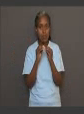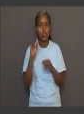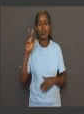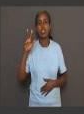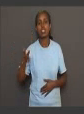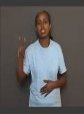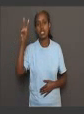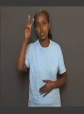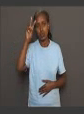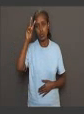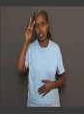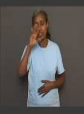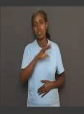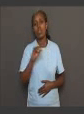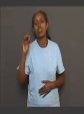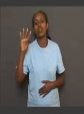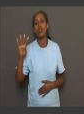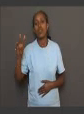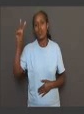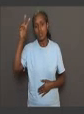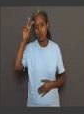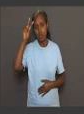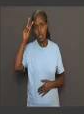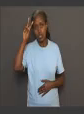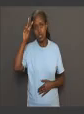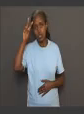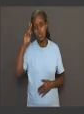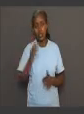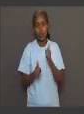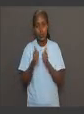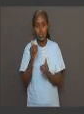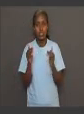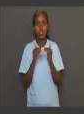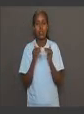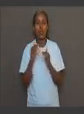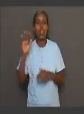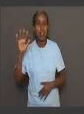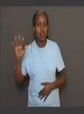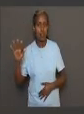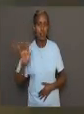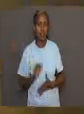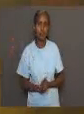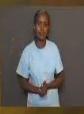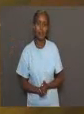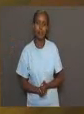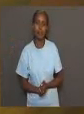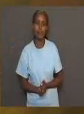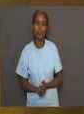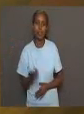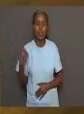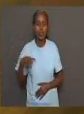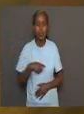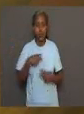3 squared and 4 squared, which is 5. We